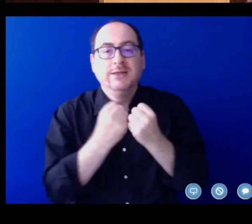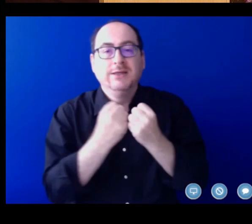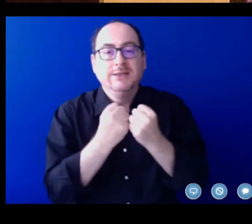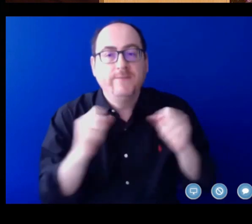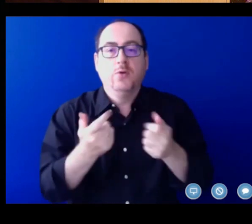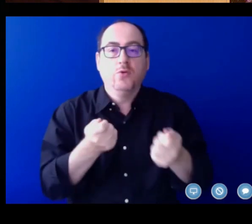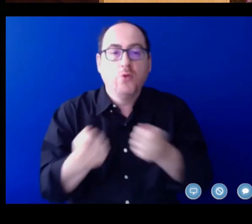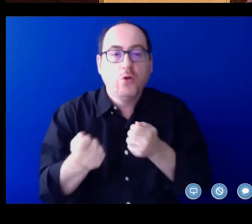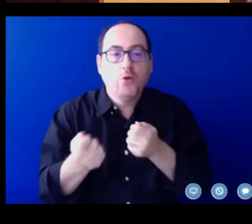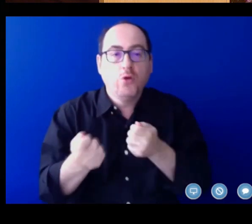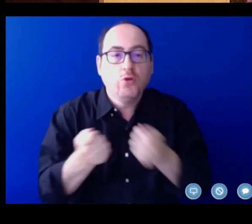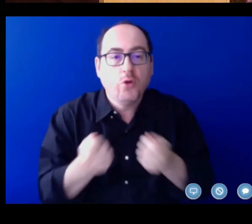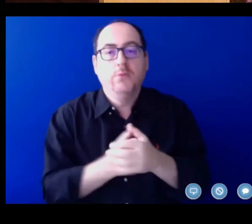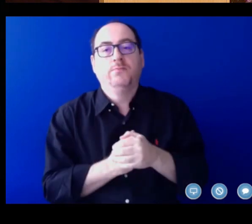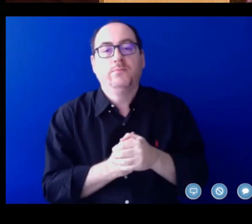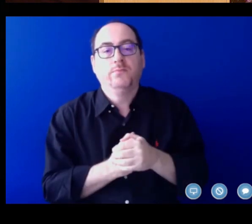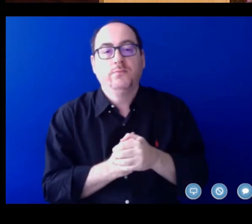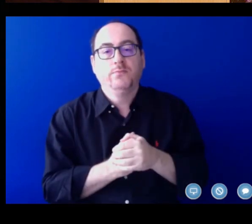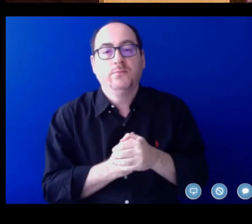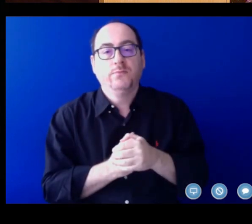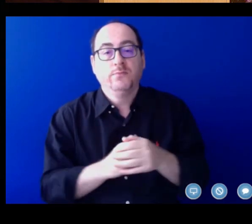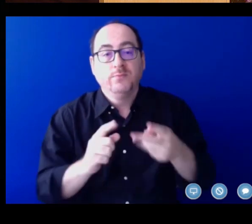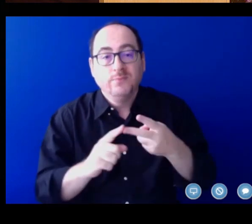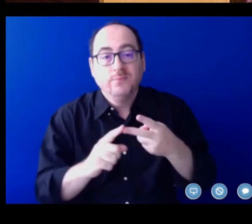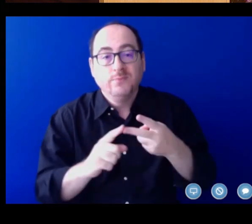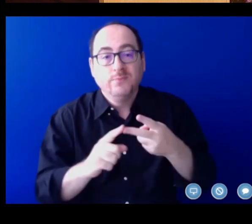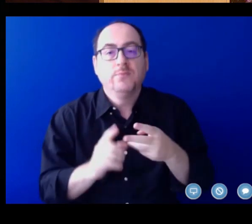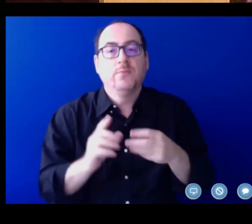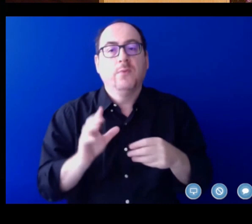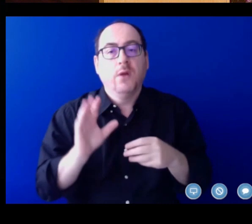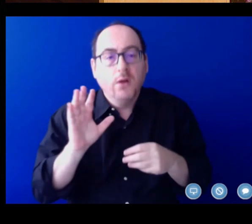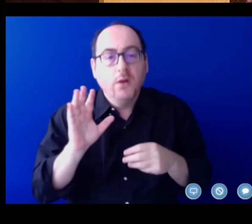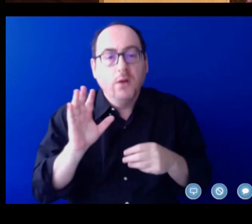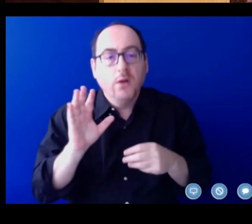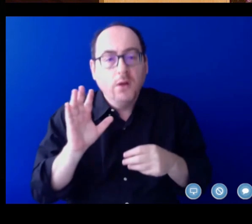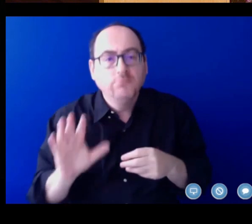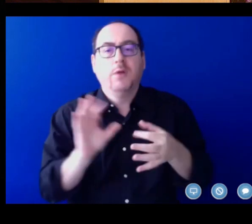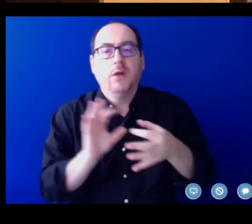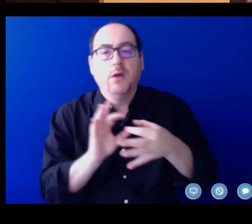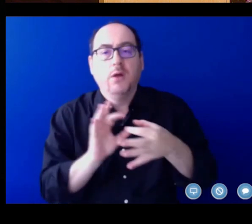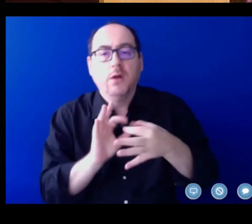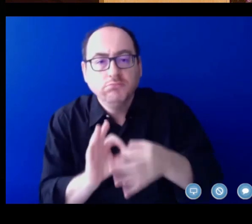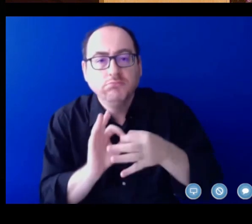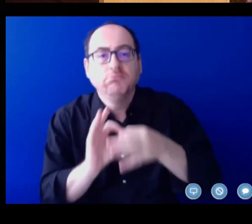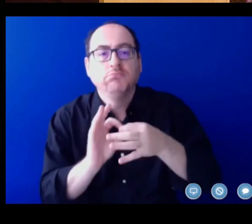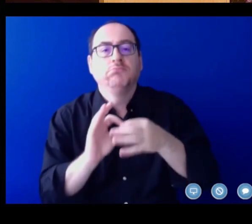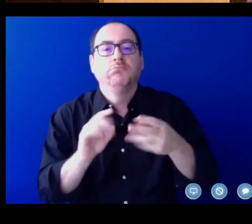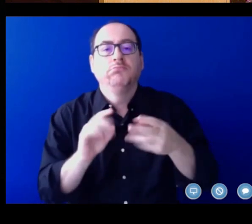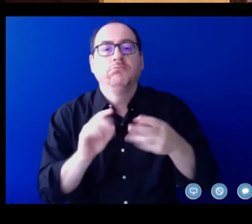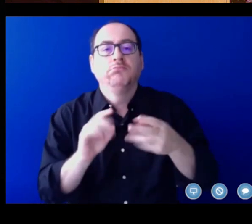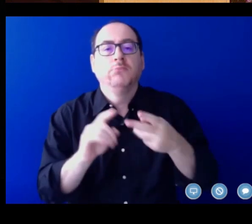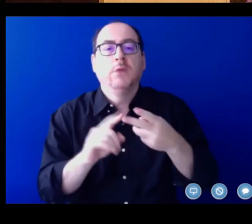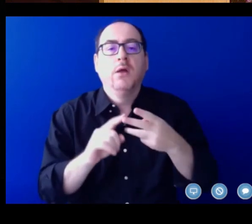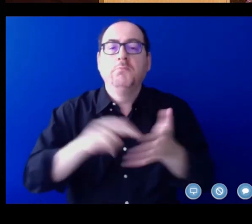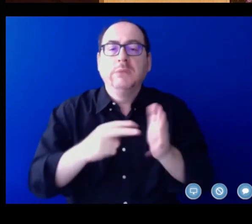of that framework. The framework provides a way to conceptualise the causes and personal impact of traumatic events, as well as ways to